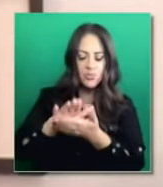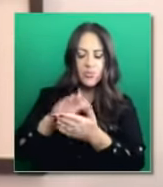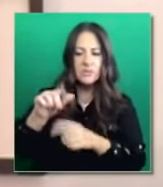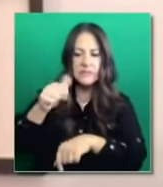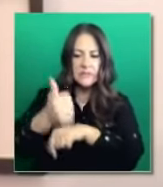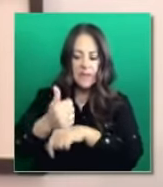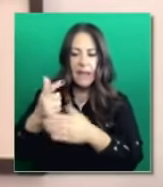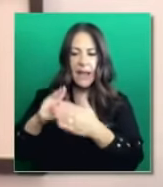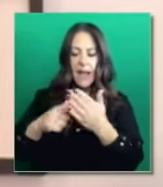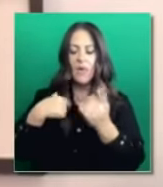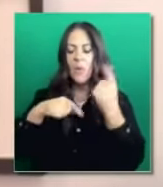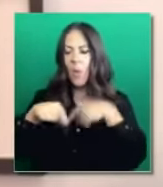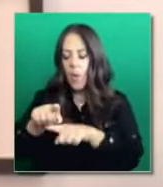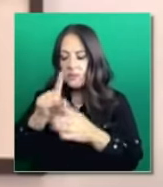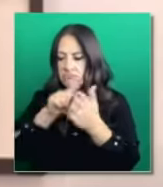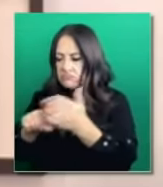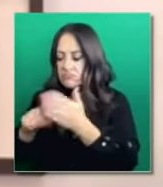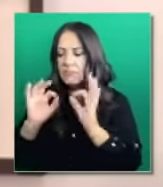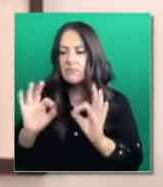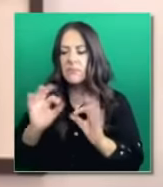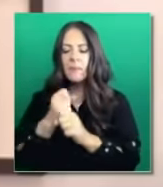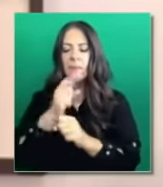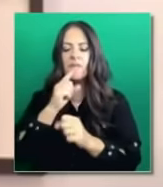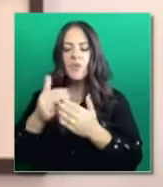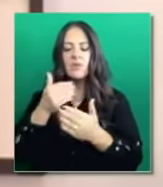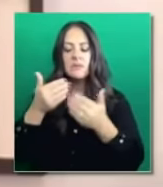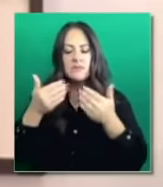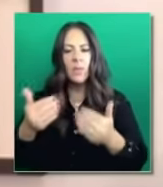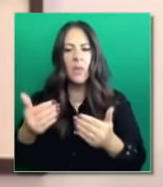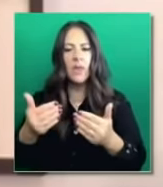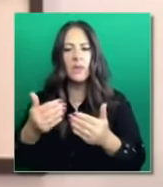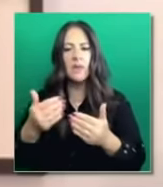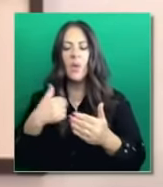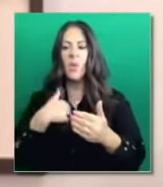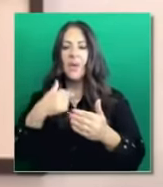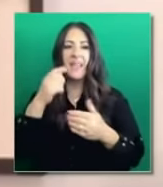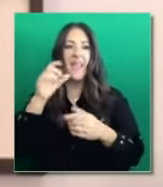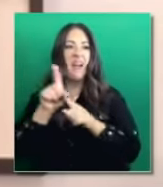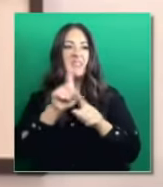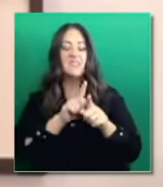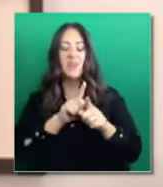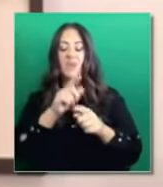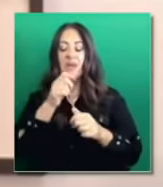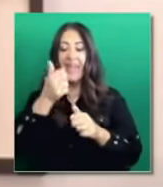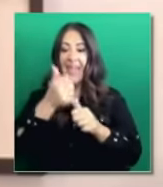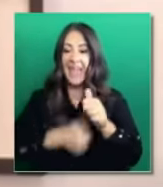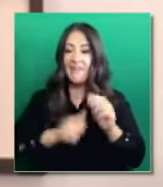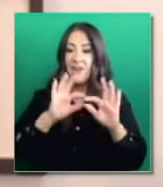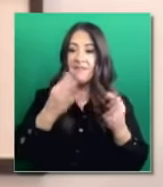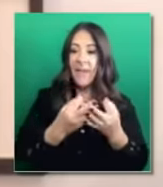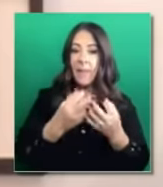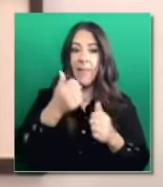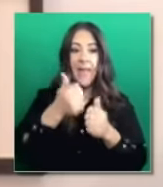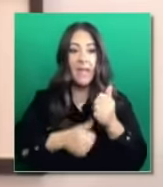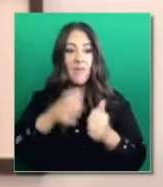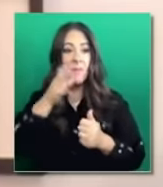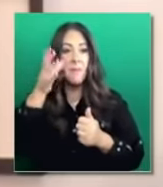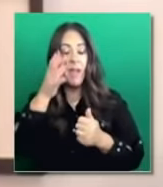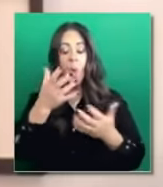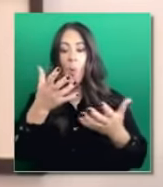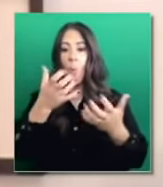evaluate how we proceed going forward. We have to be prepared for changes. Not every single family and parent is going to want to have